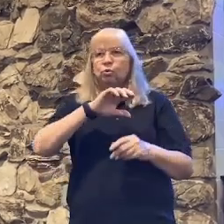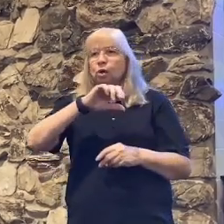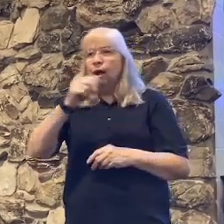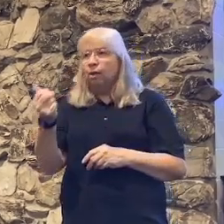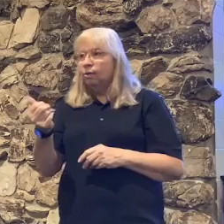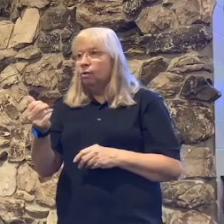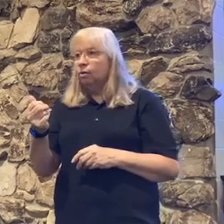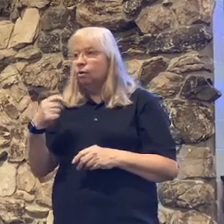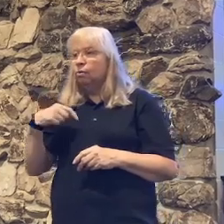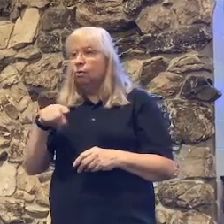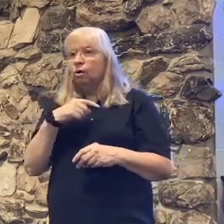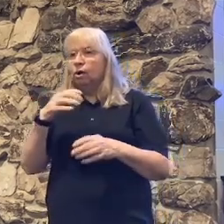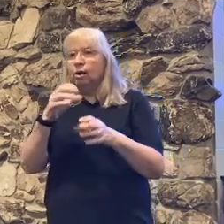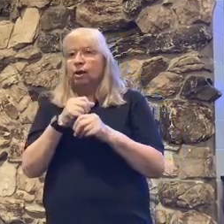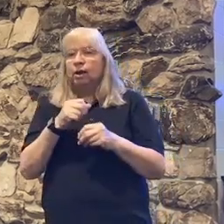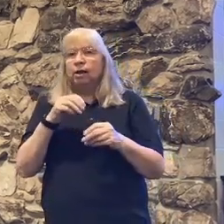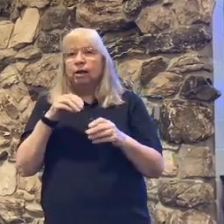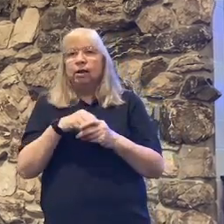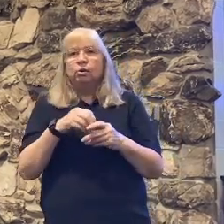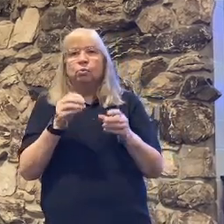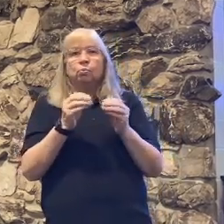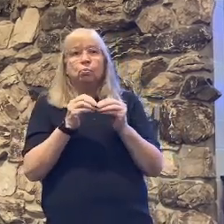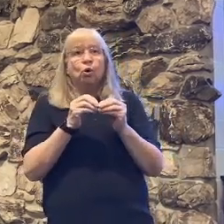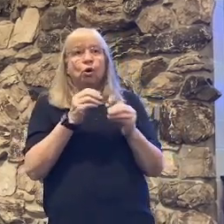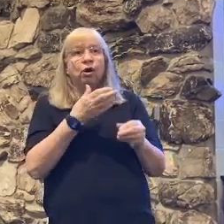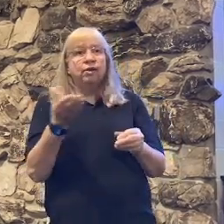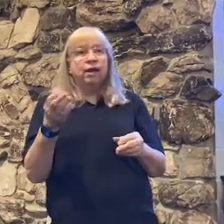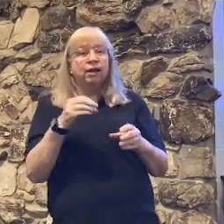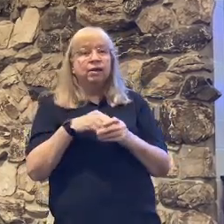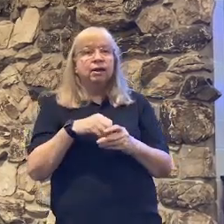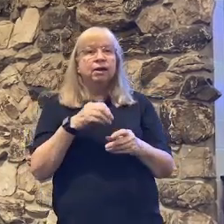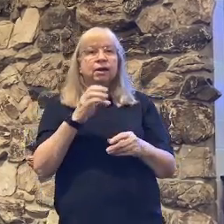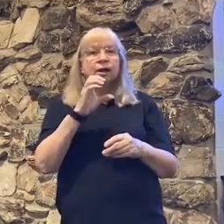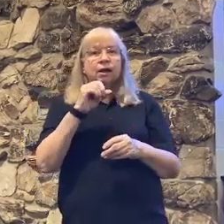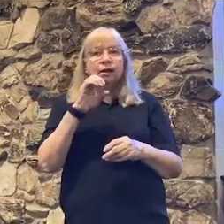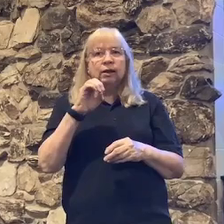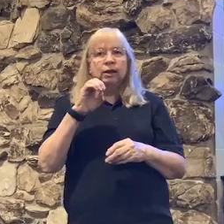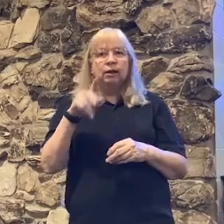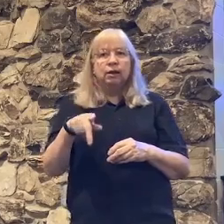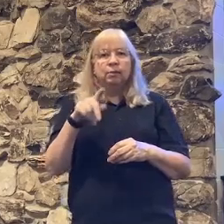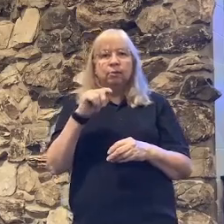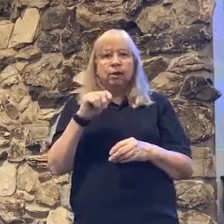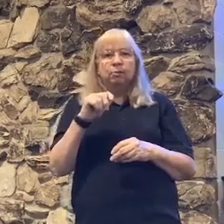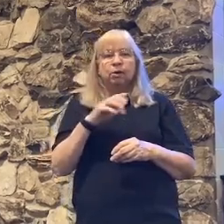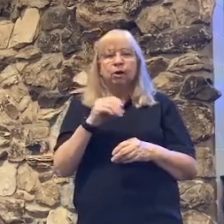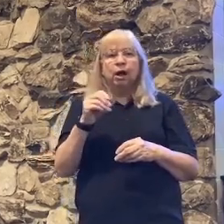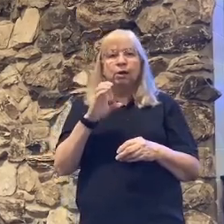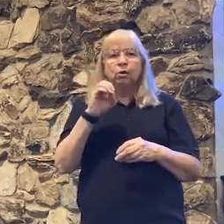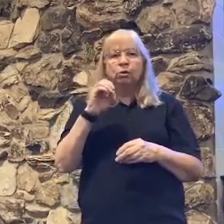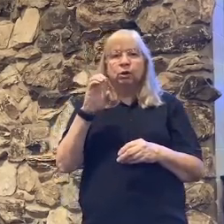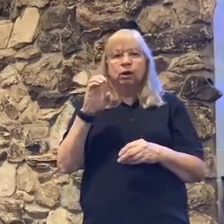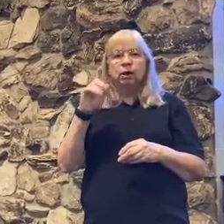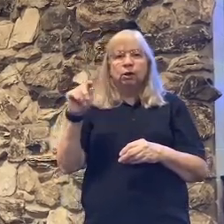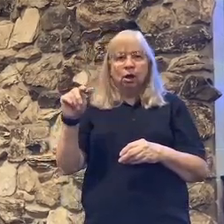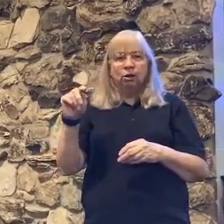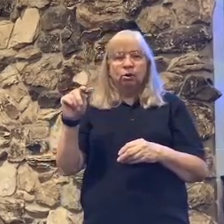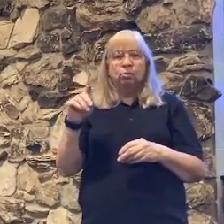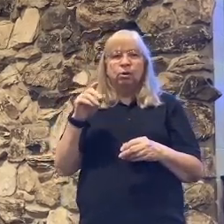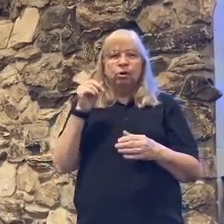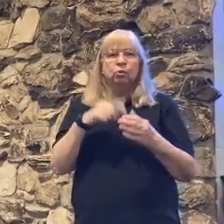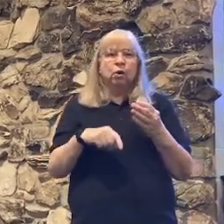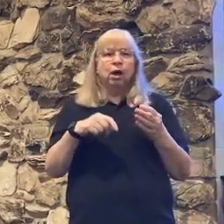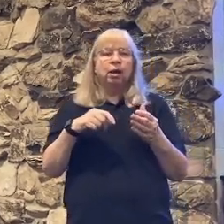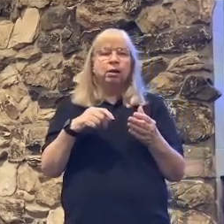We're going to get into more things in September and October as to what the mark of a